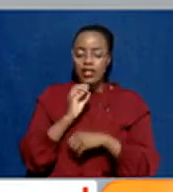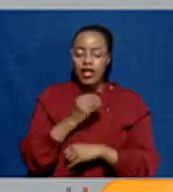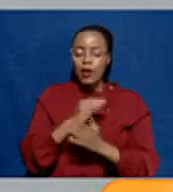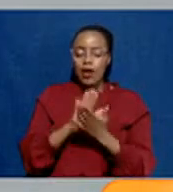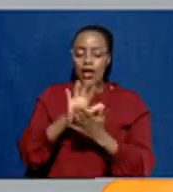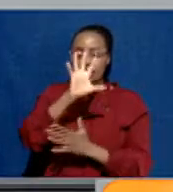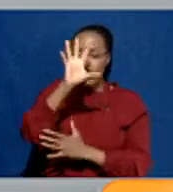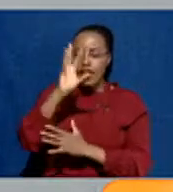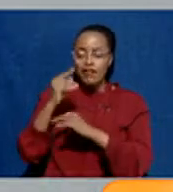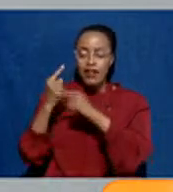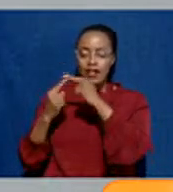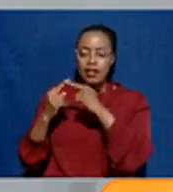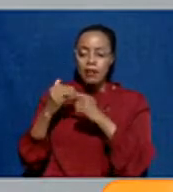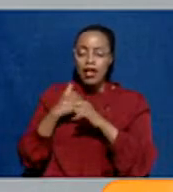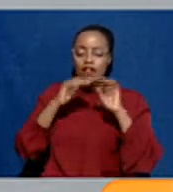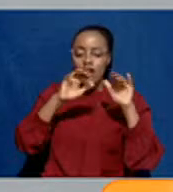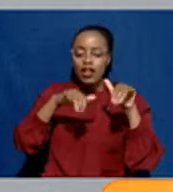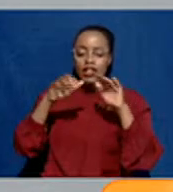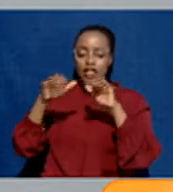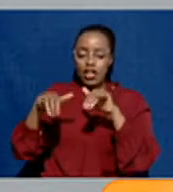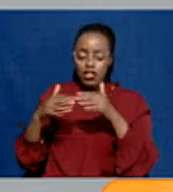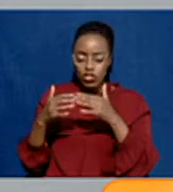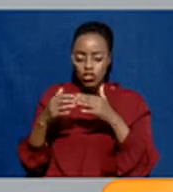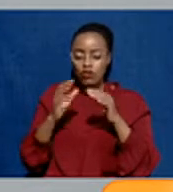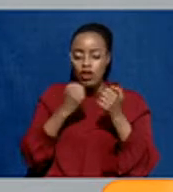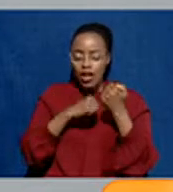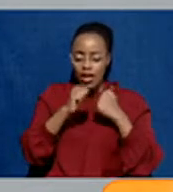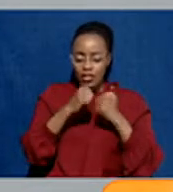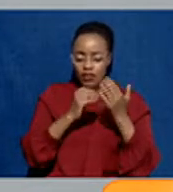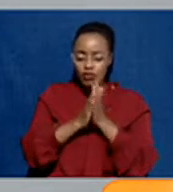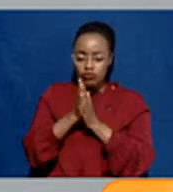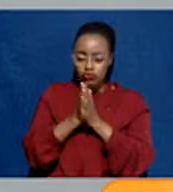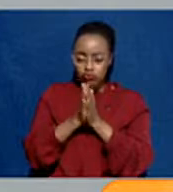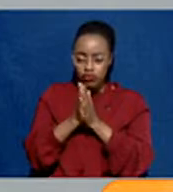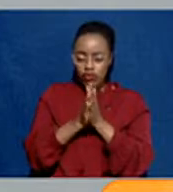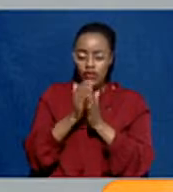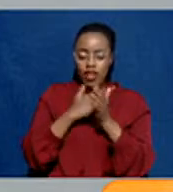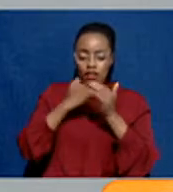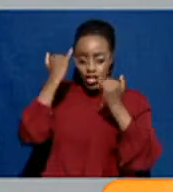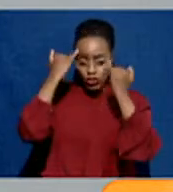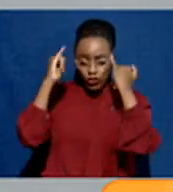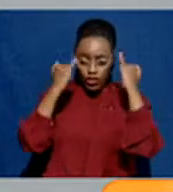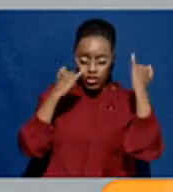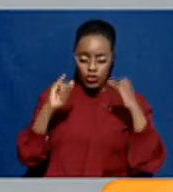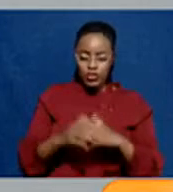is experiencing an agriculture takeoff inspired by novel innovations.